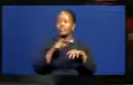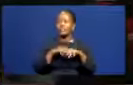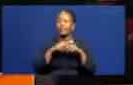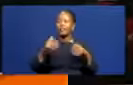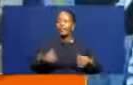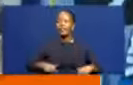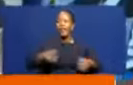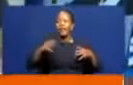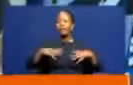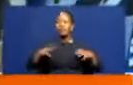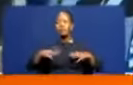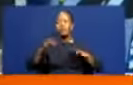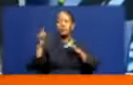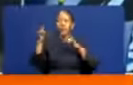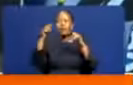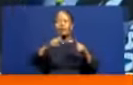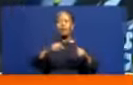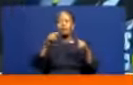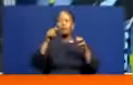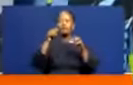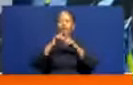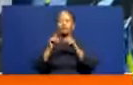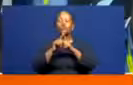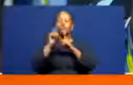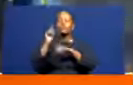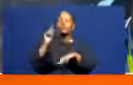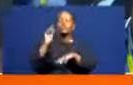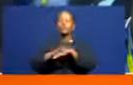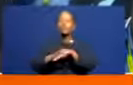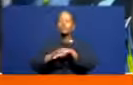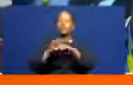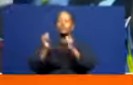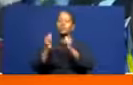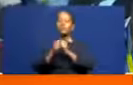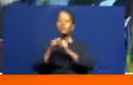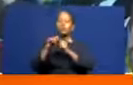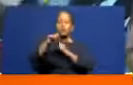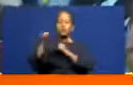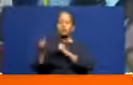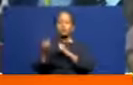join us here, and they'll be receiving $10,000.